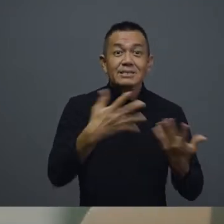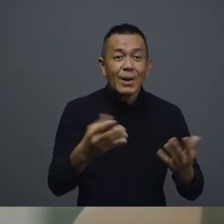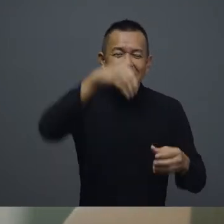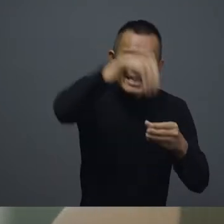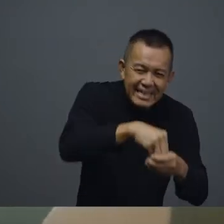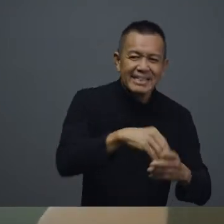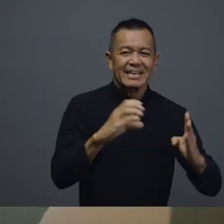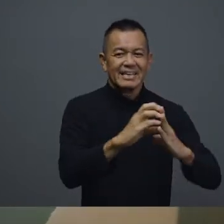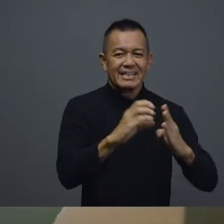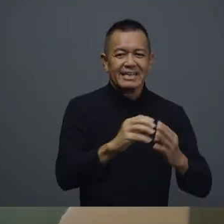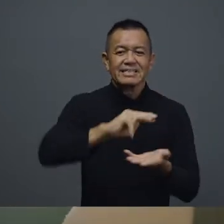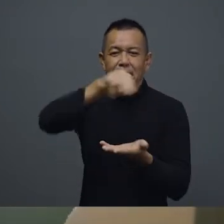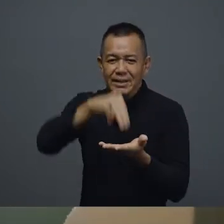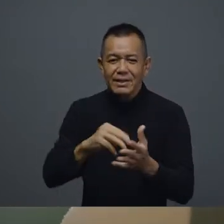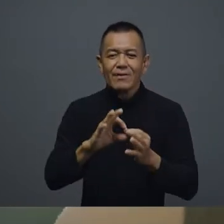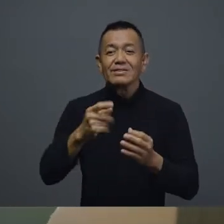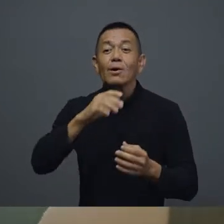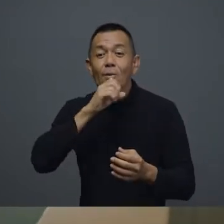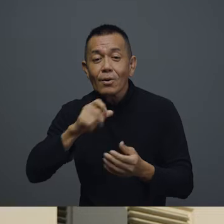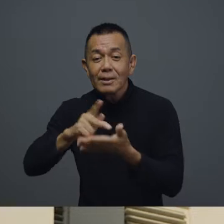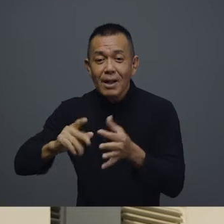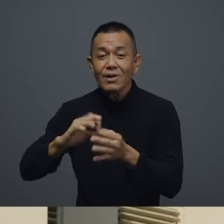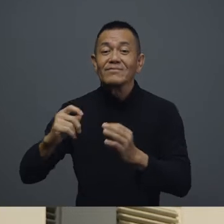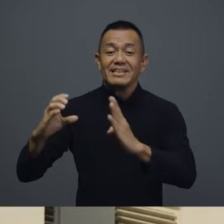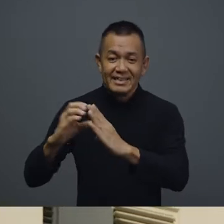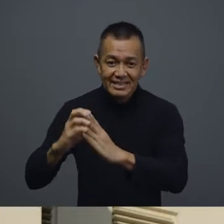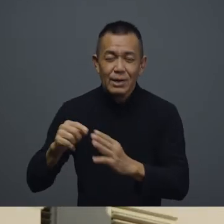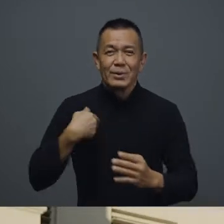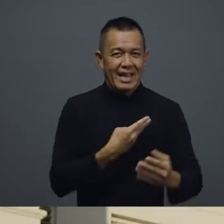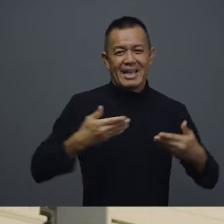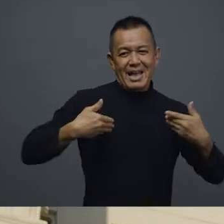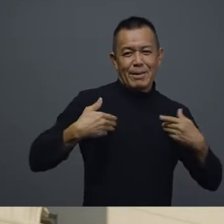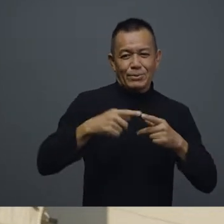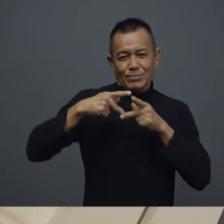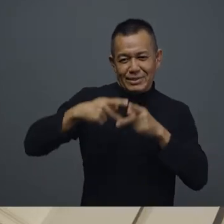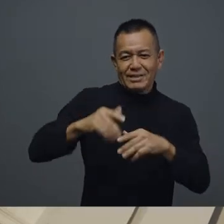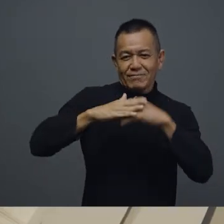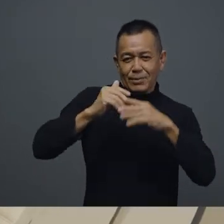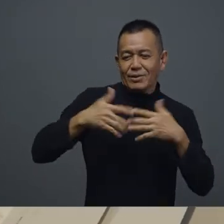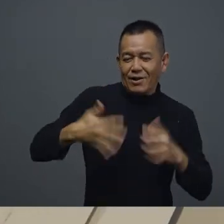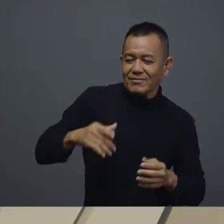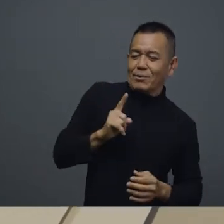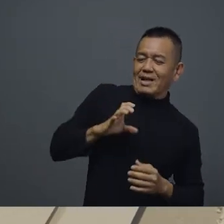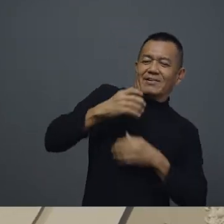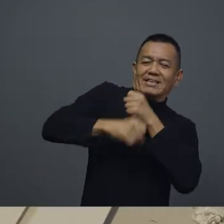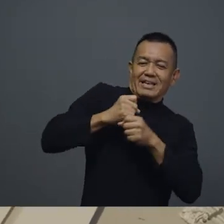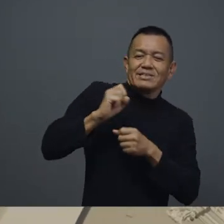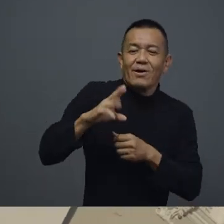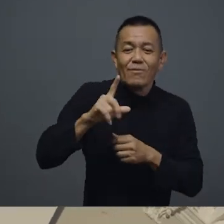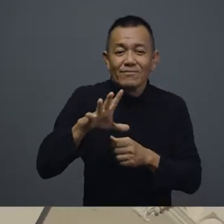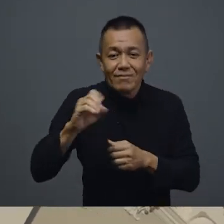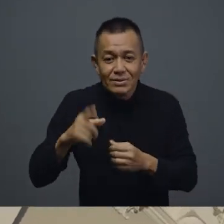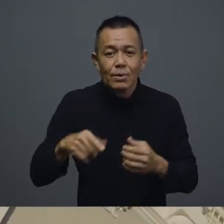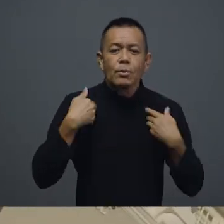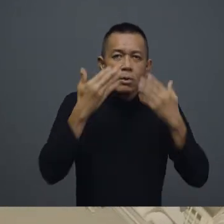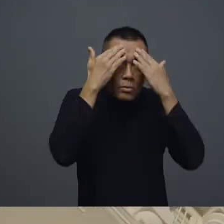about being in the city, in the middle of an older part of the city. We are happy to preserve buildings from 100 or 150